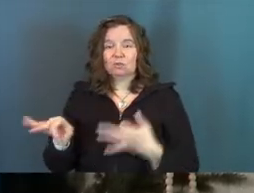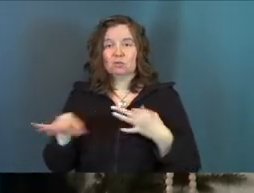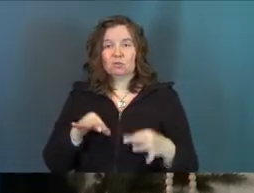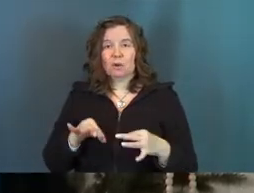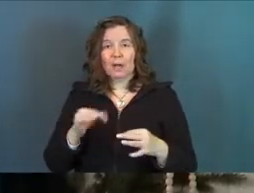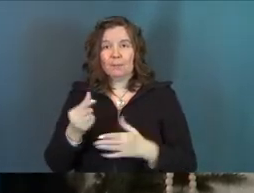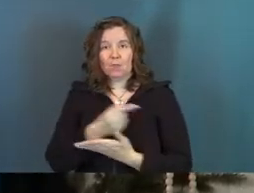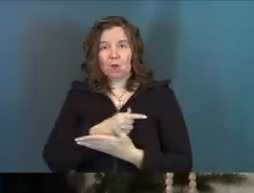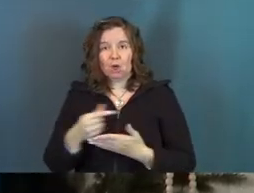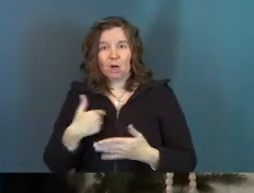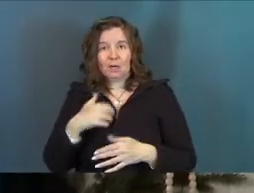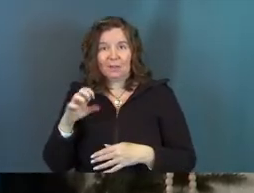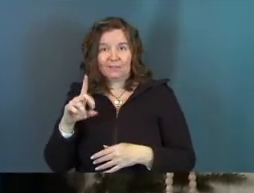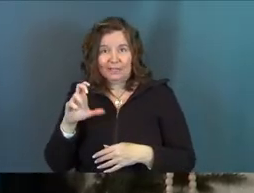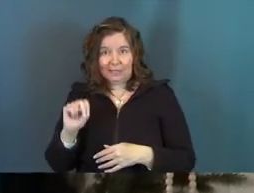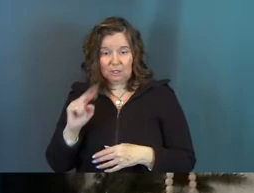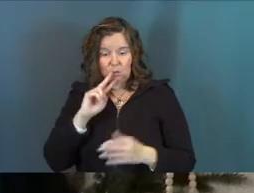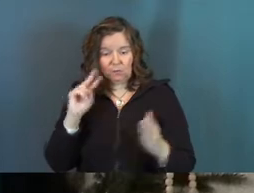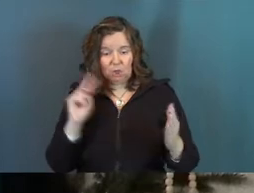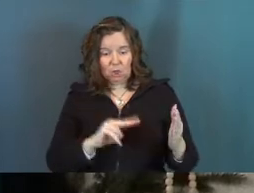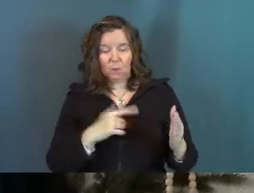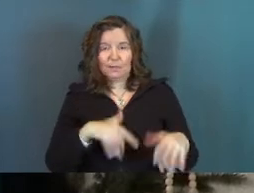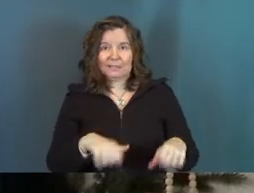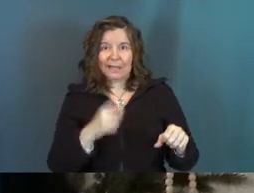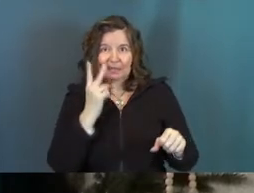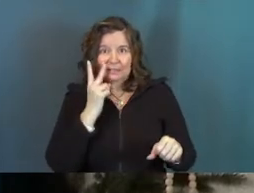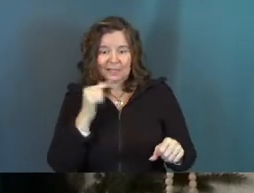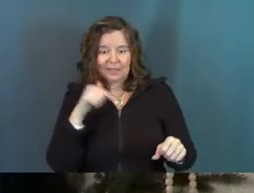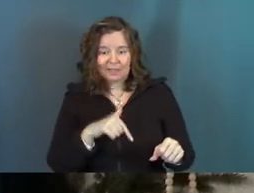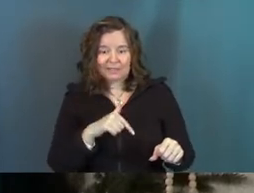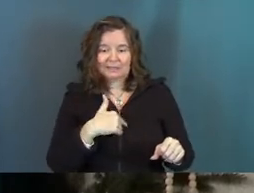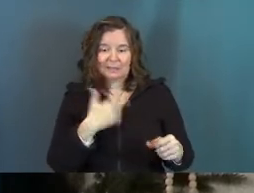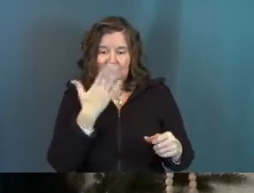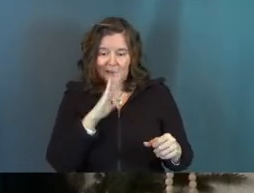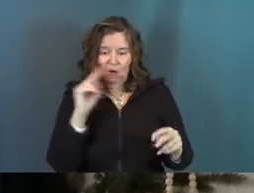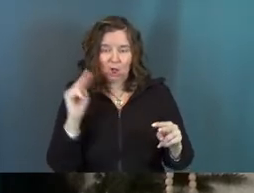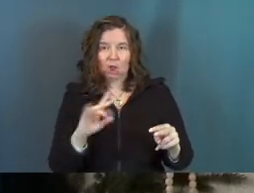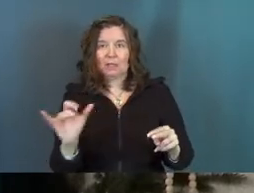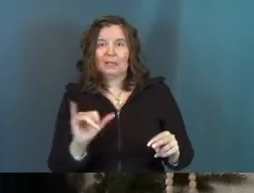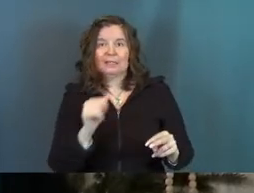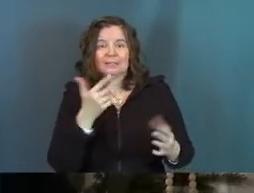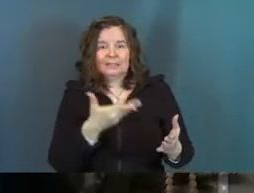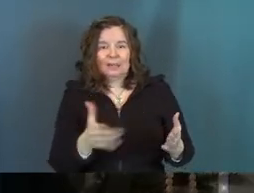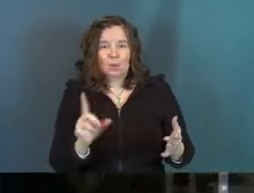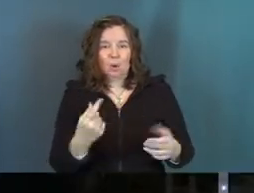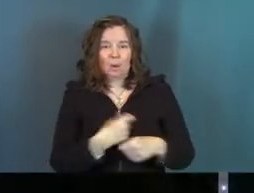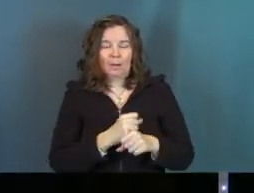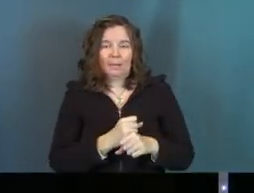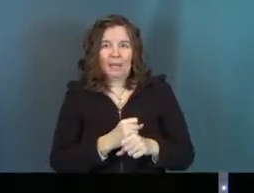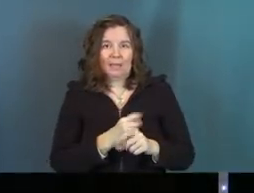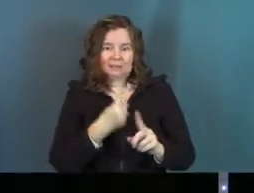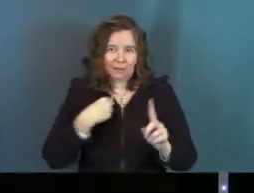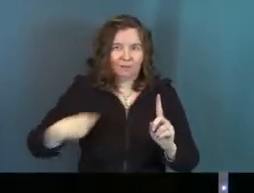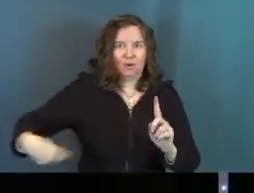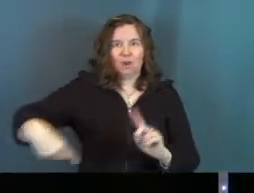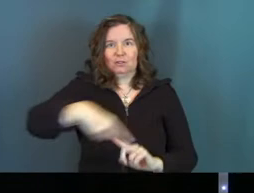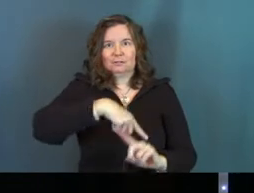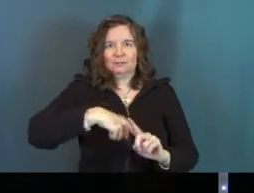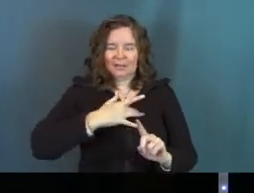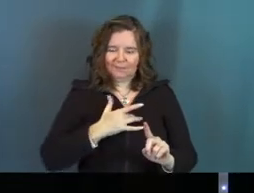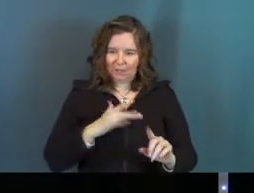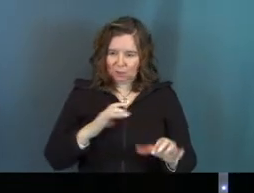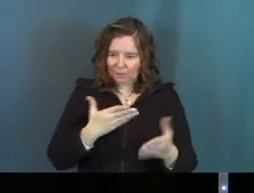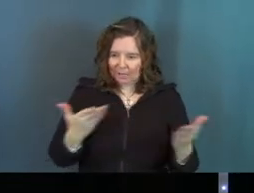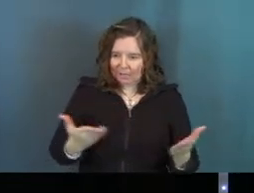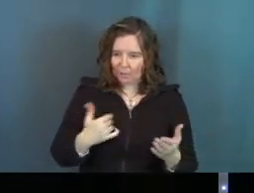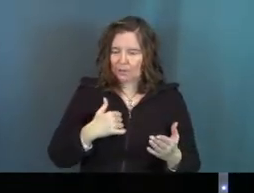of Eden, okay? So if we look at that, we can take it and see like, hey, this is kind of God looking like, you know, he does this thing where he always makes a full circle, you know? And it feels like he's